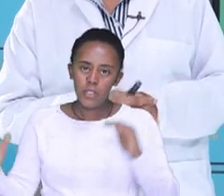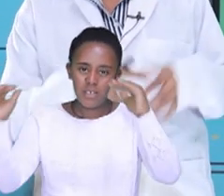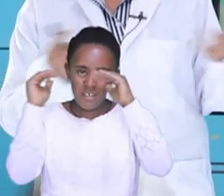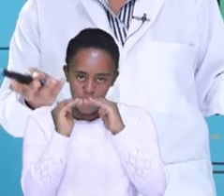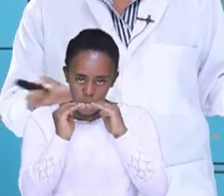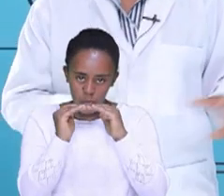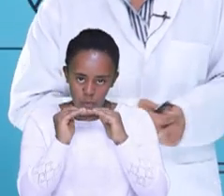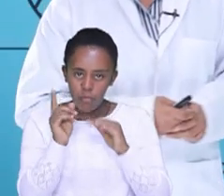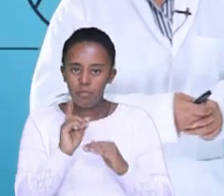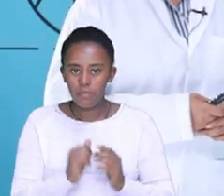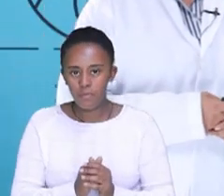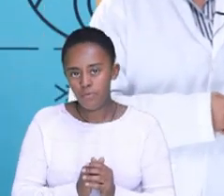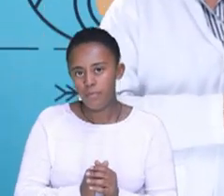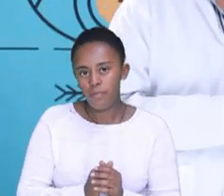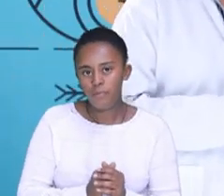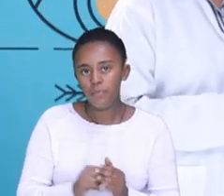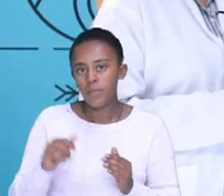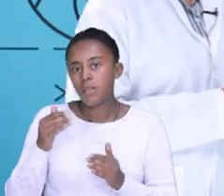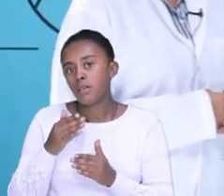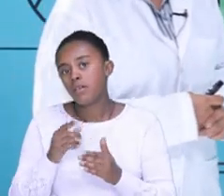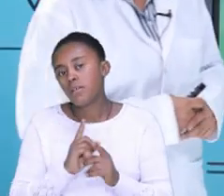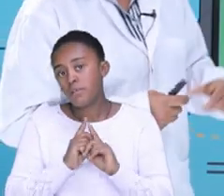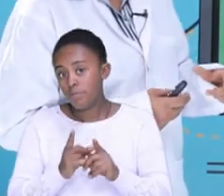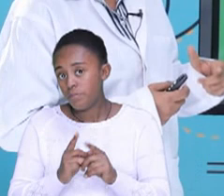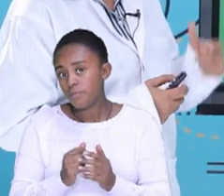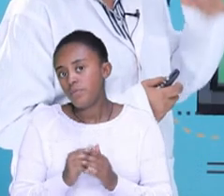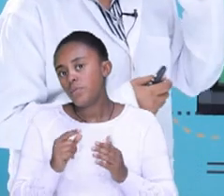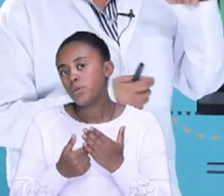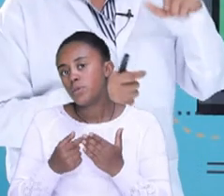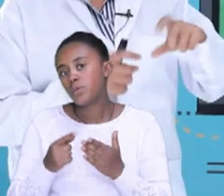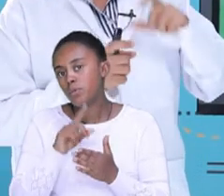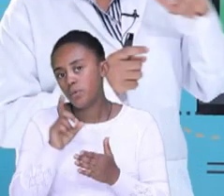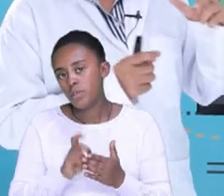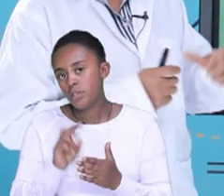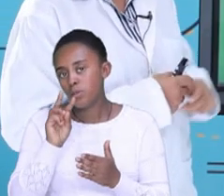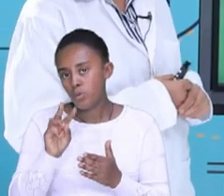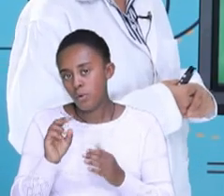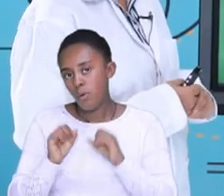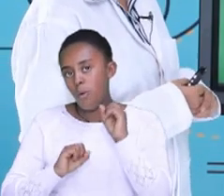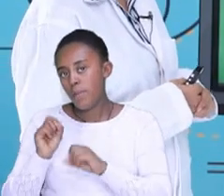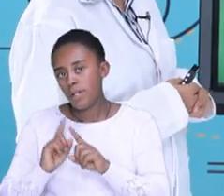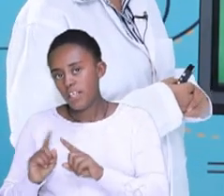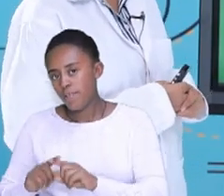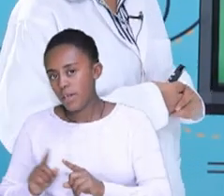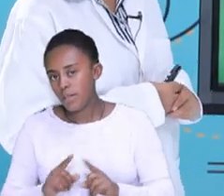equal in size, and so on. In order to answer this question, we have to compare